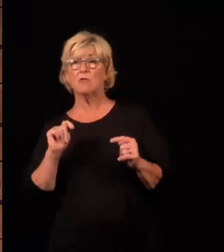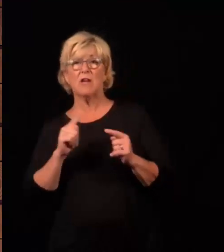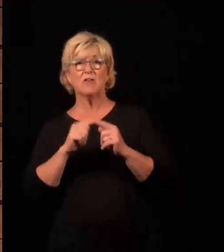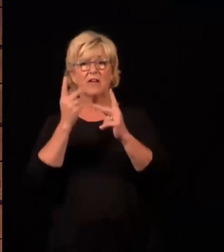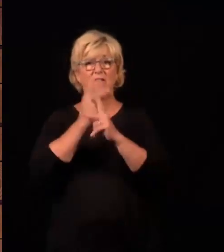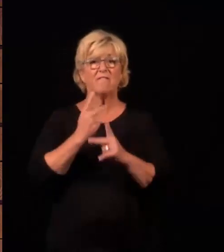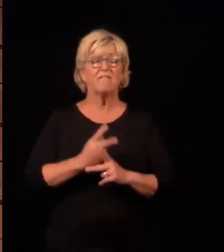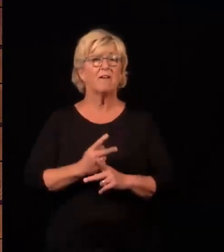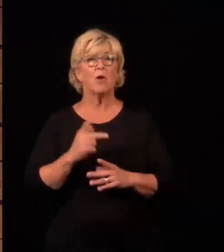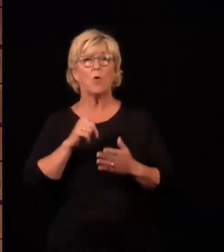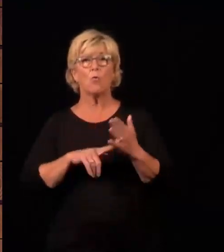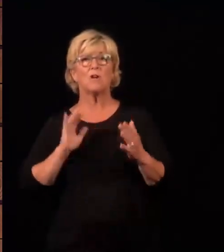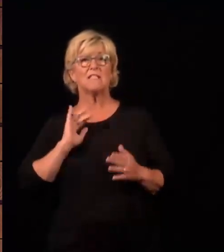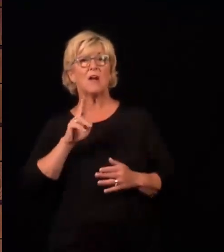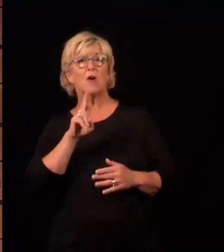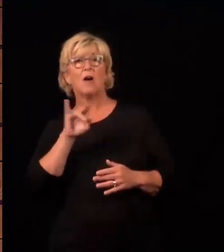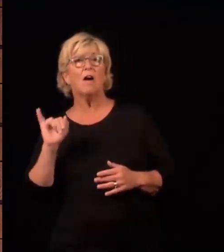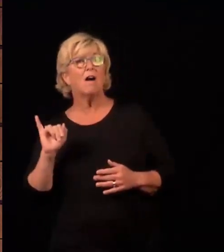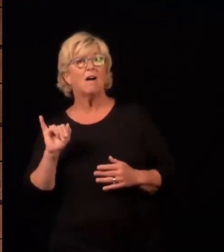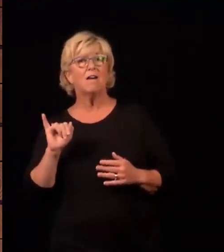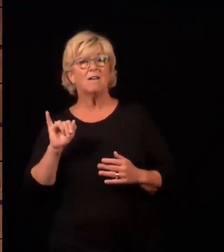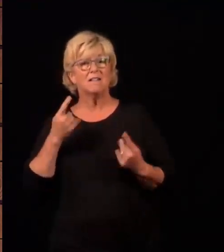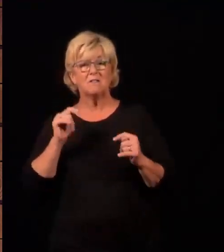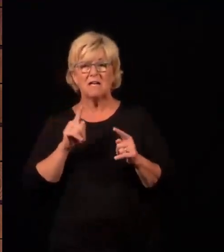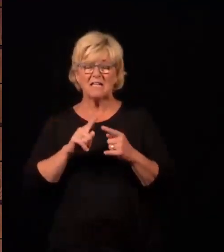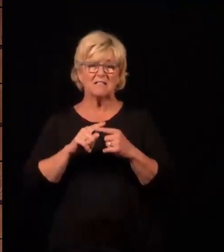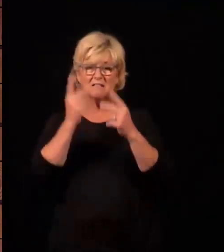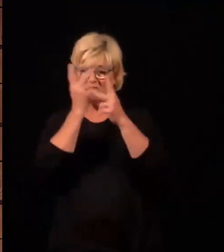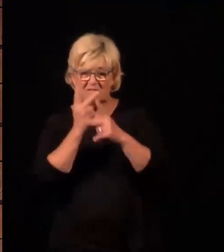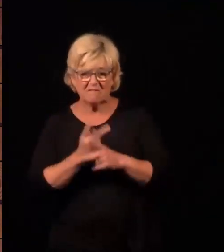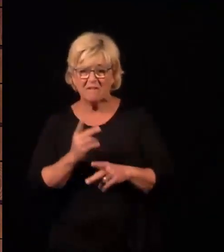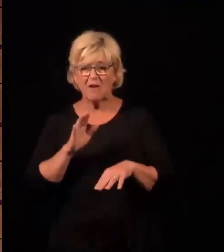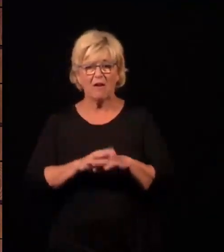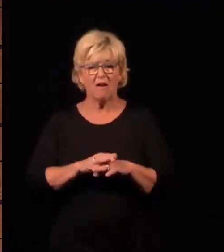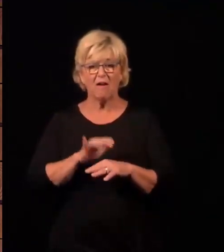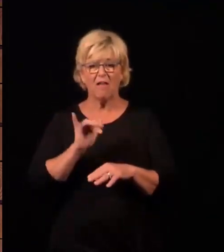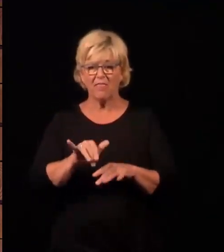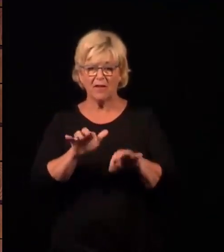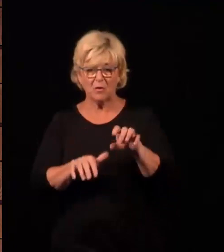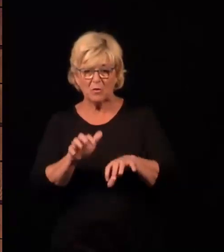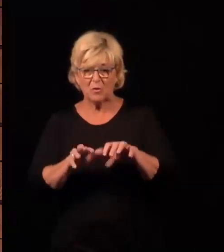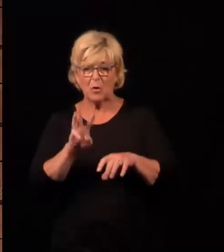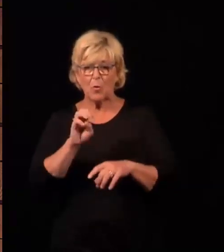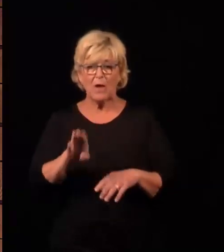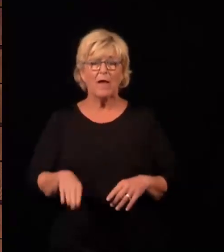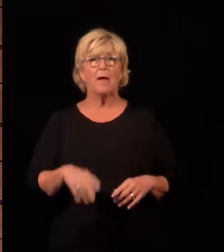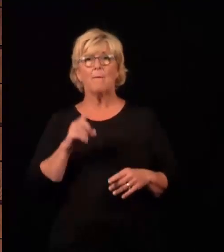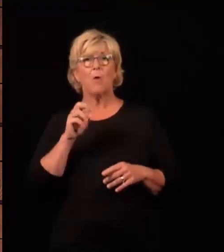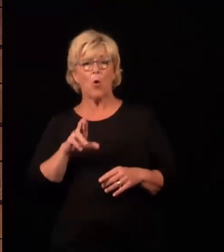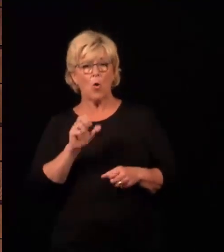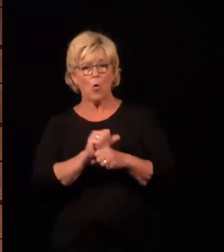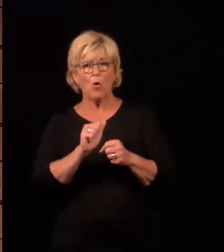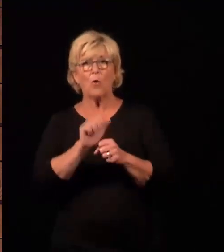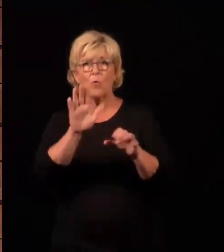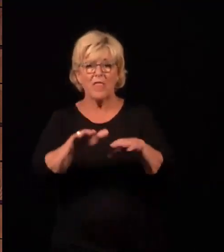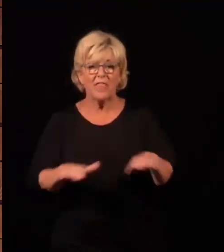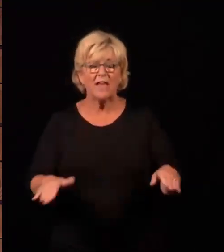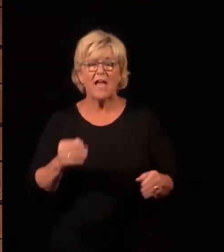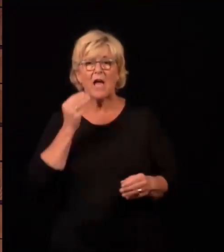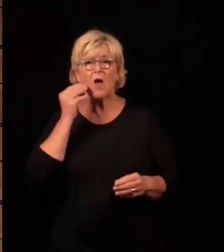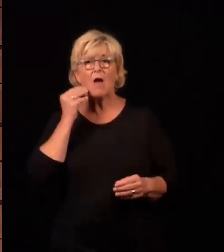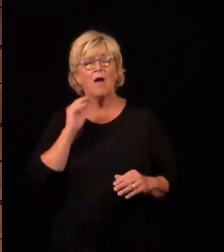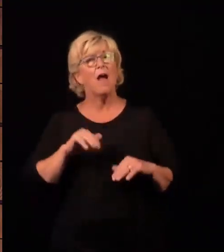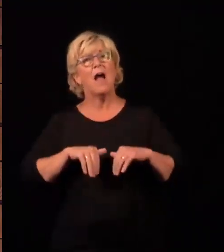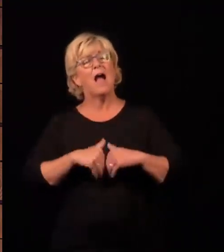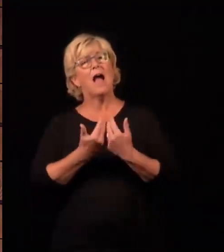state's unemployment website, and we work all of this with the kids at home. I mean, how many Zoom